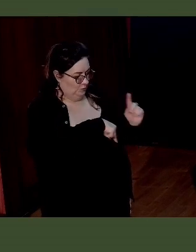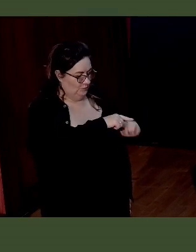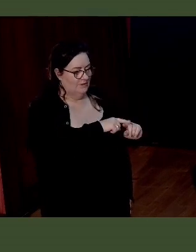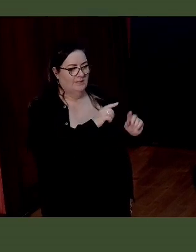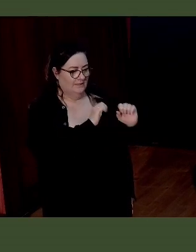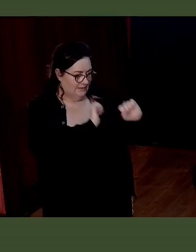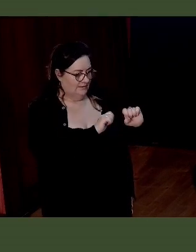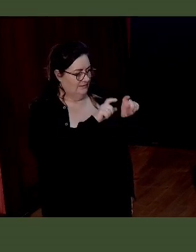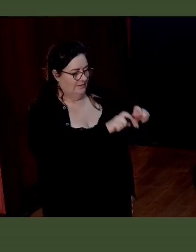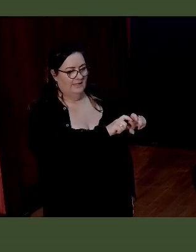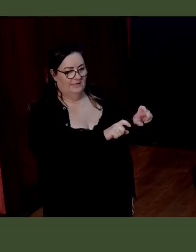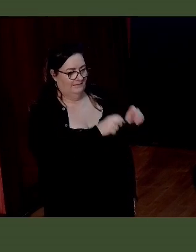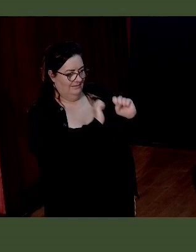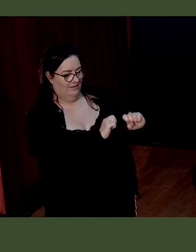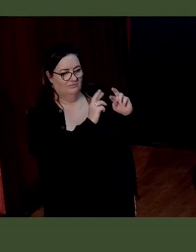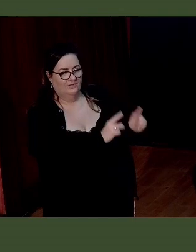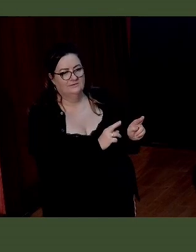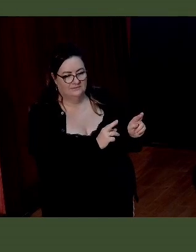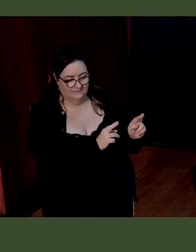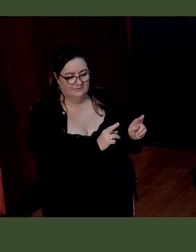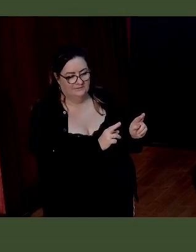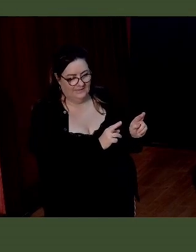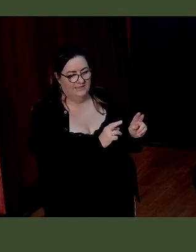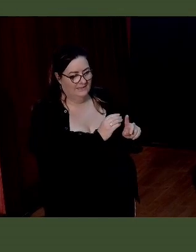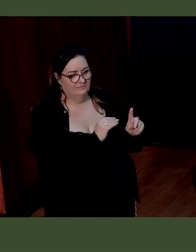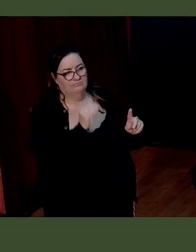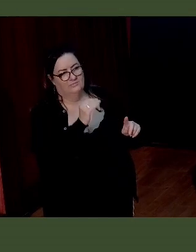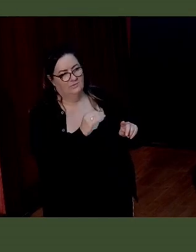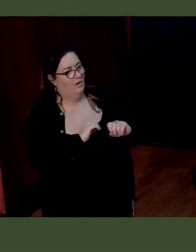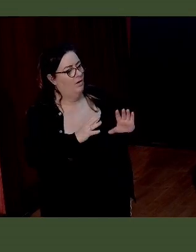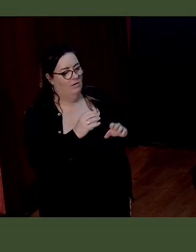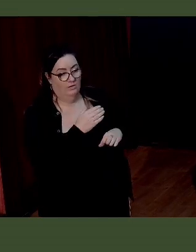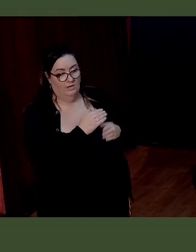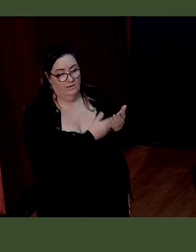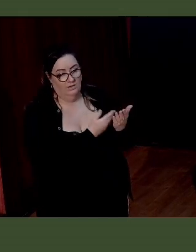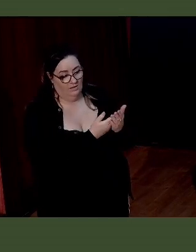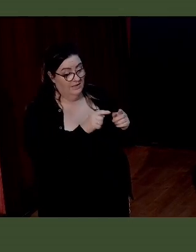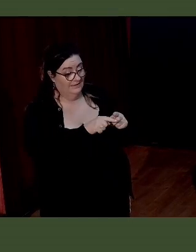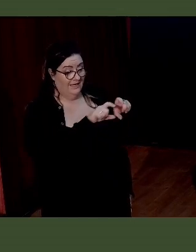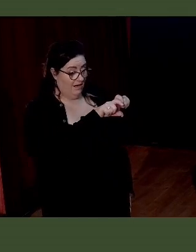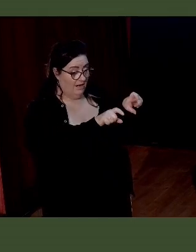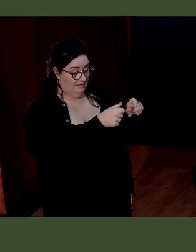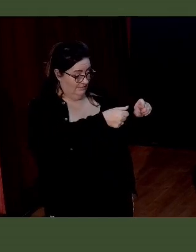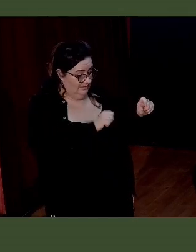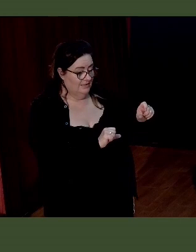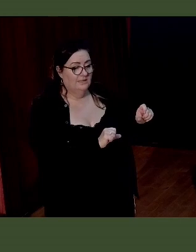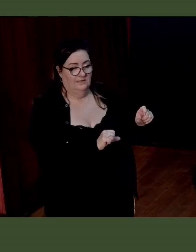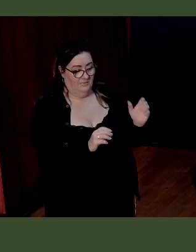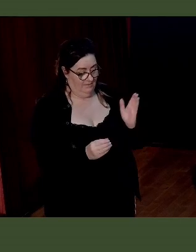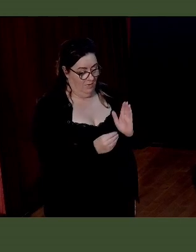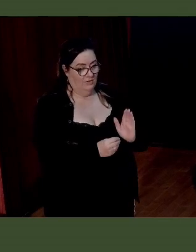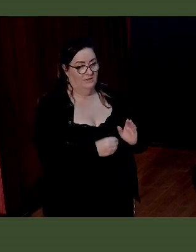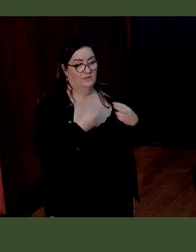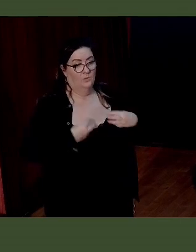inalienable and imprescribable rights, antecedent and superior to all positive law. This article is followed by further